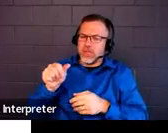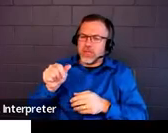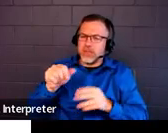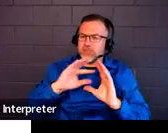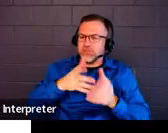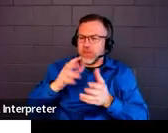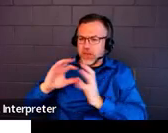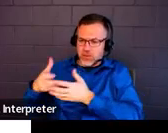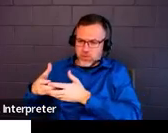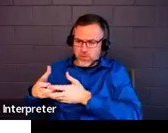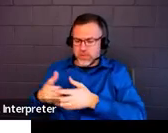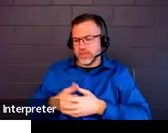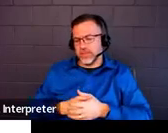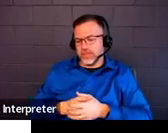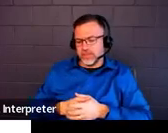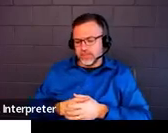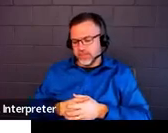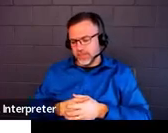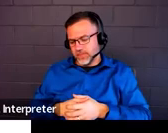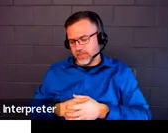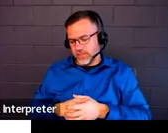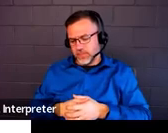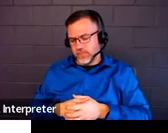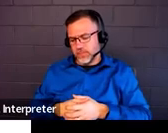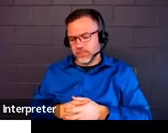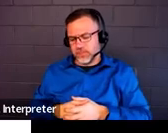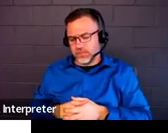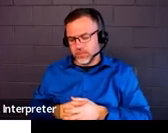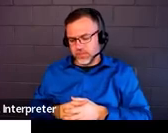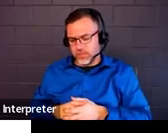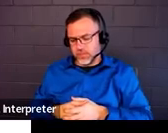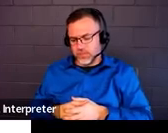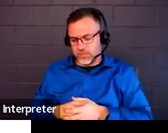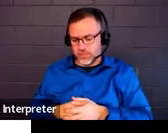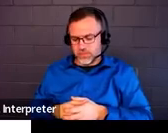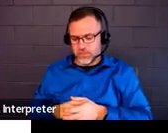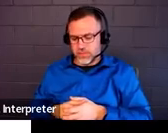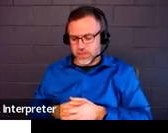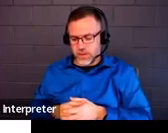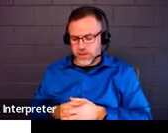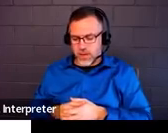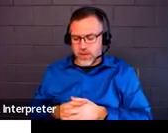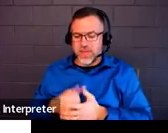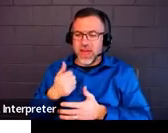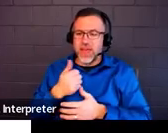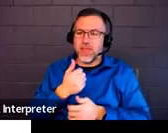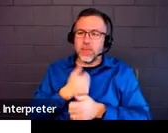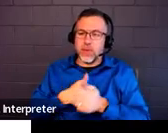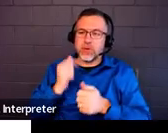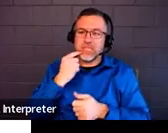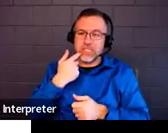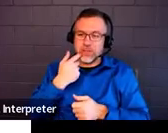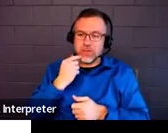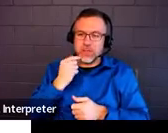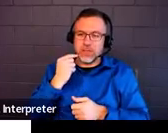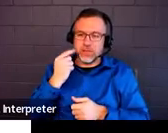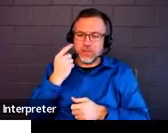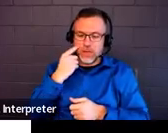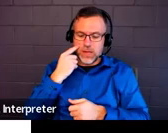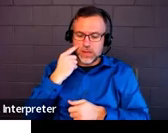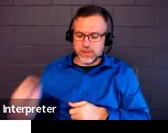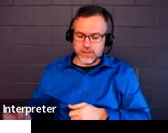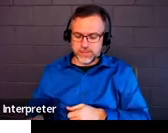are that the 1%, the most significant cognitively